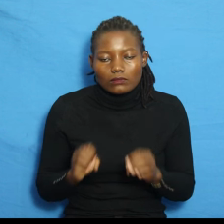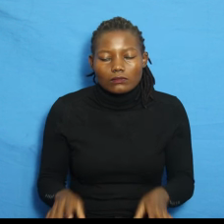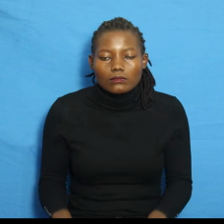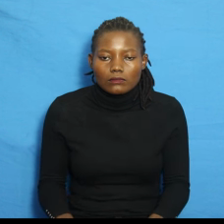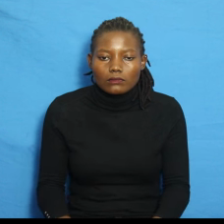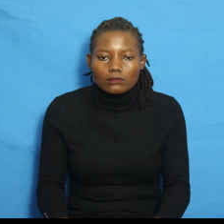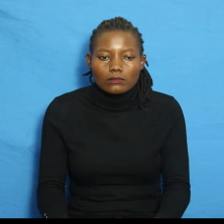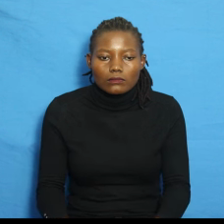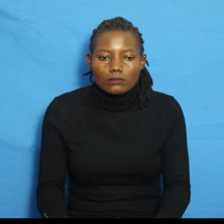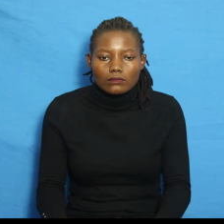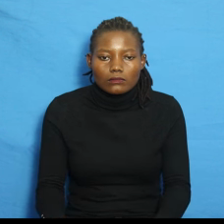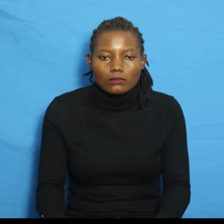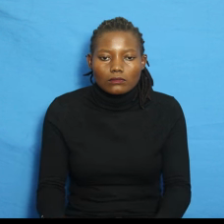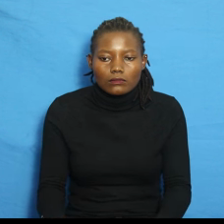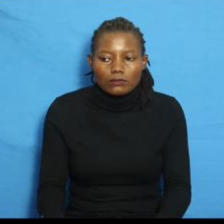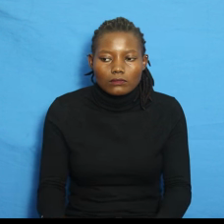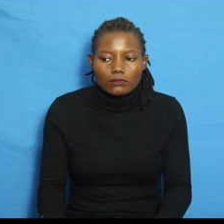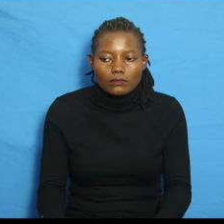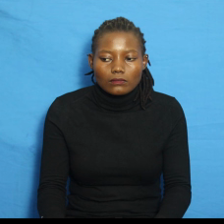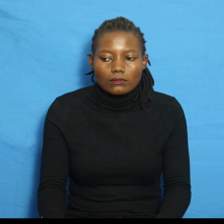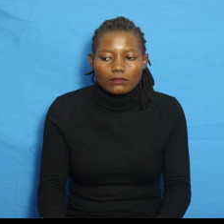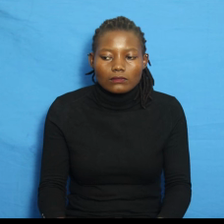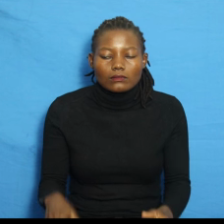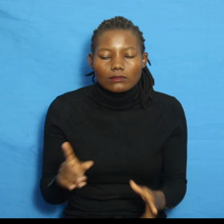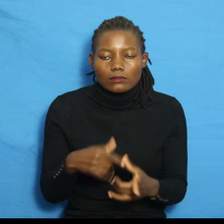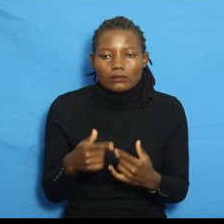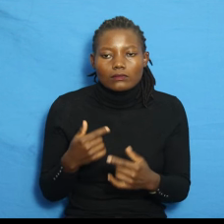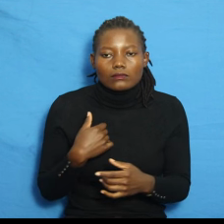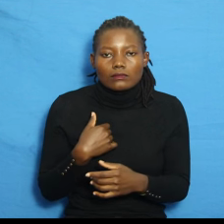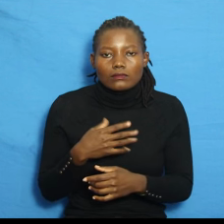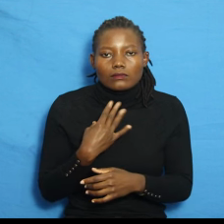move when the players are pushing against it.